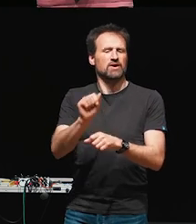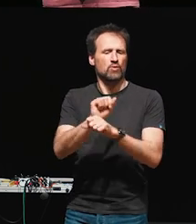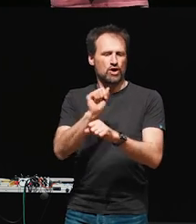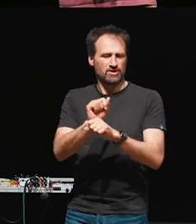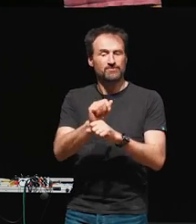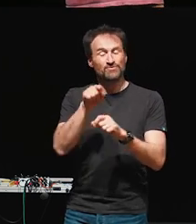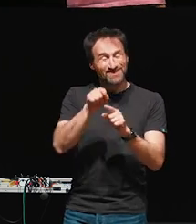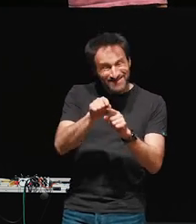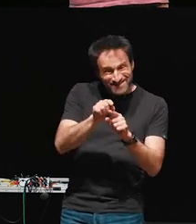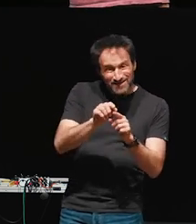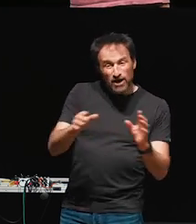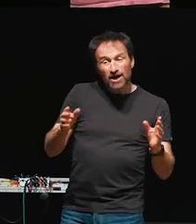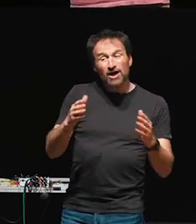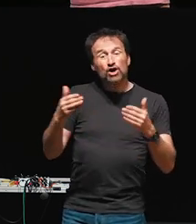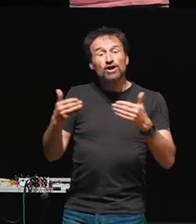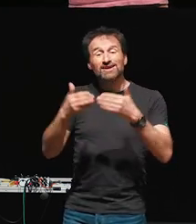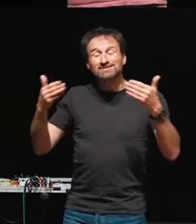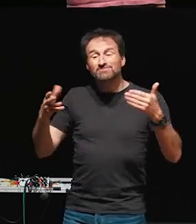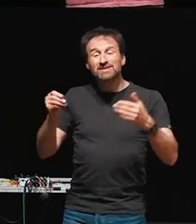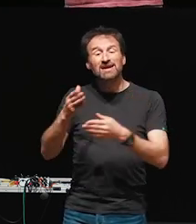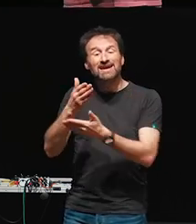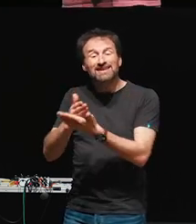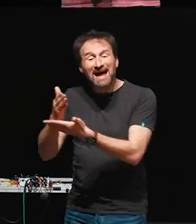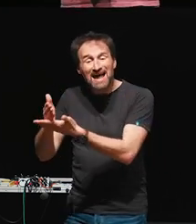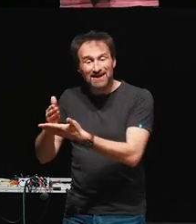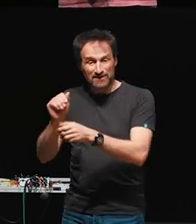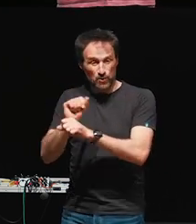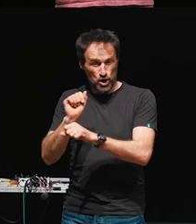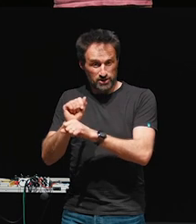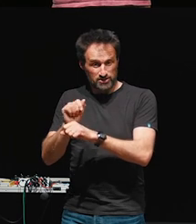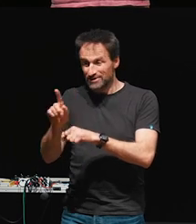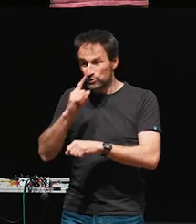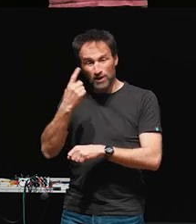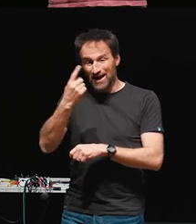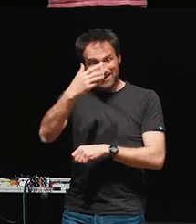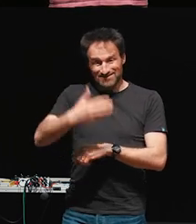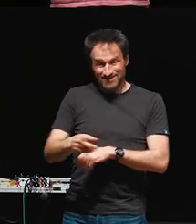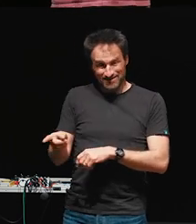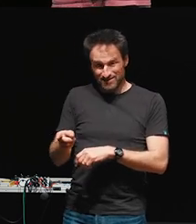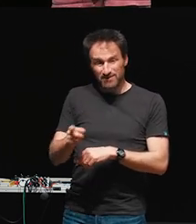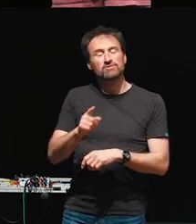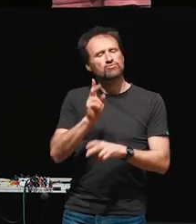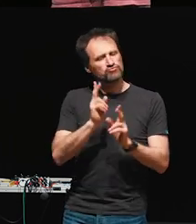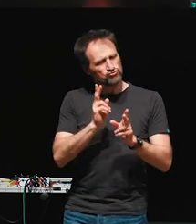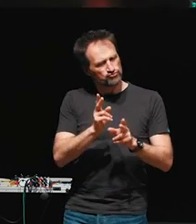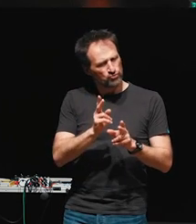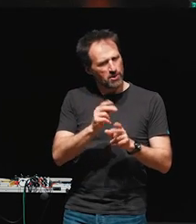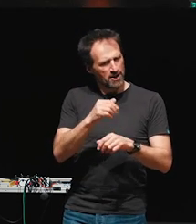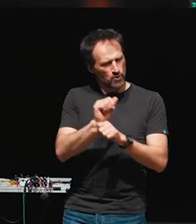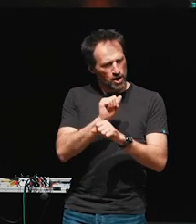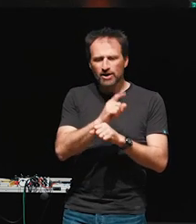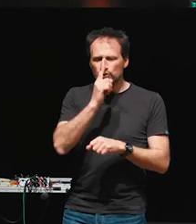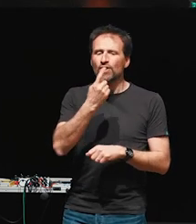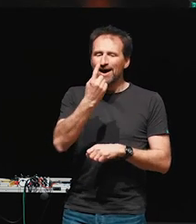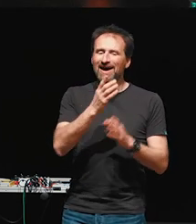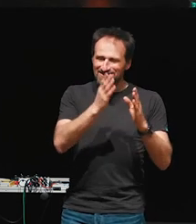worker, which will actually be able to be used by more than one page. A normal worker can only be used by one page at a time. And so we're going